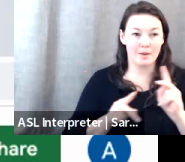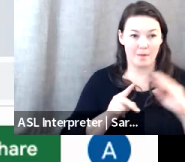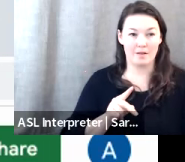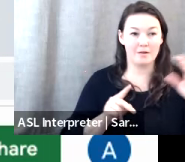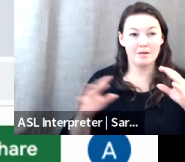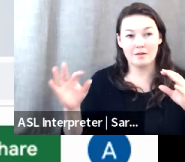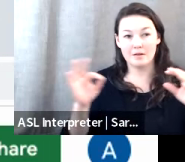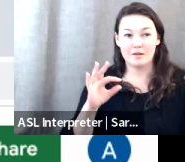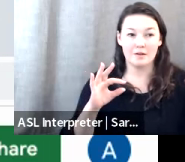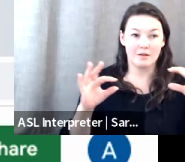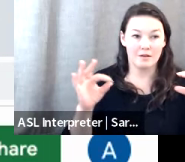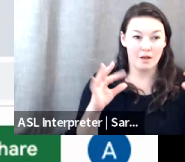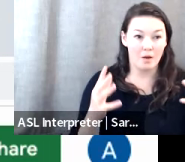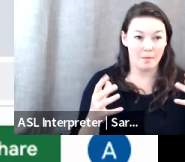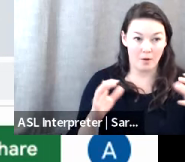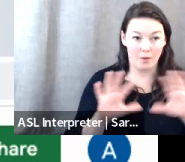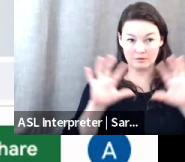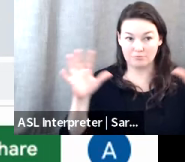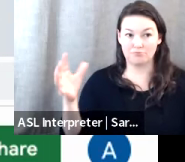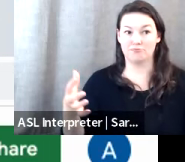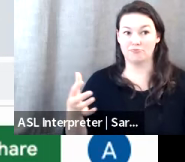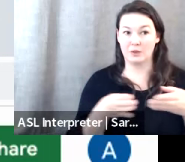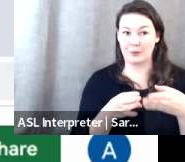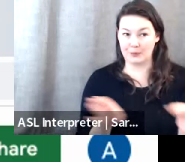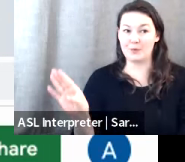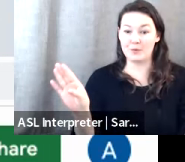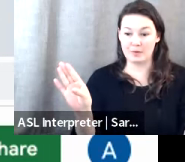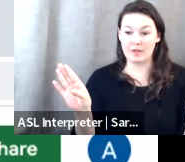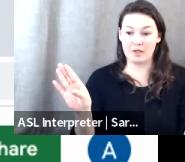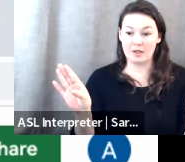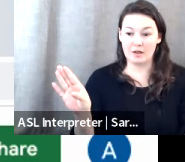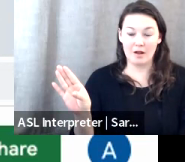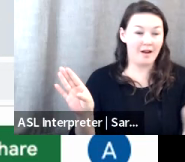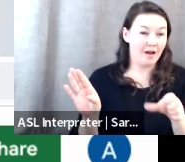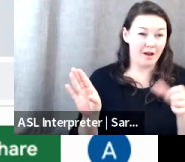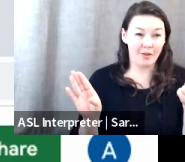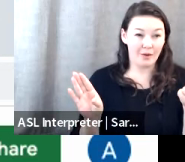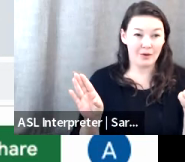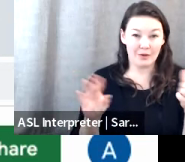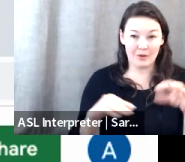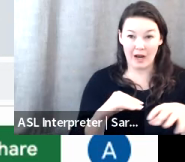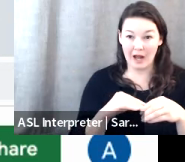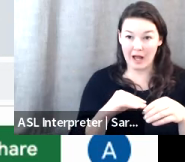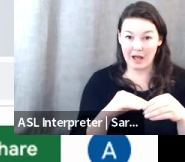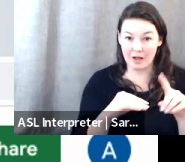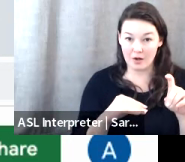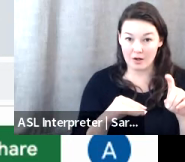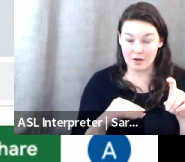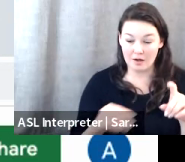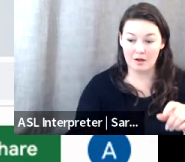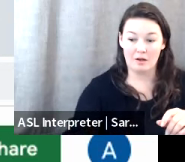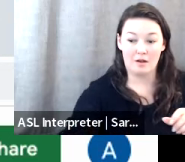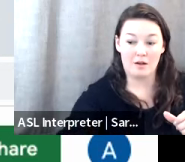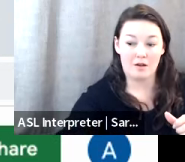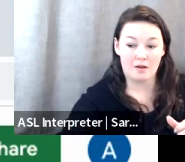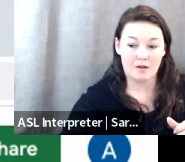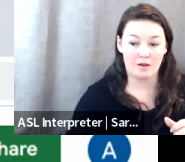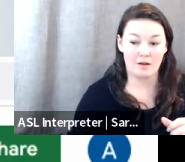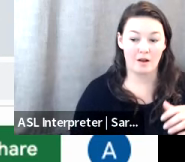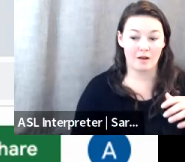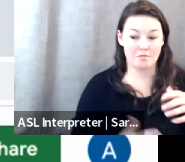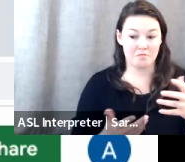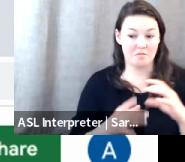like to open it up to the group and see if there's anyone who hasn't added anything, made a comment, asked a